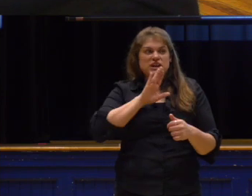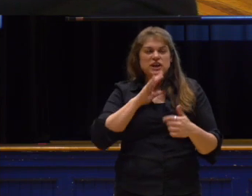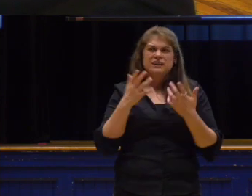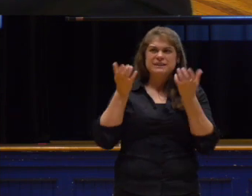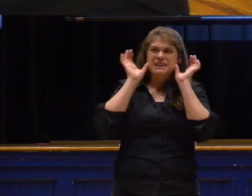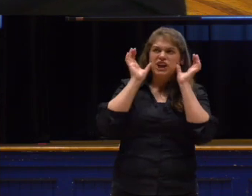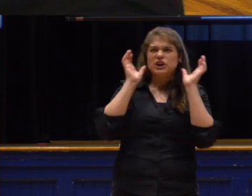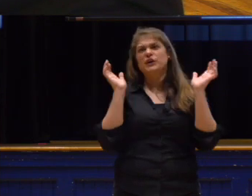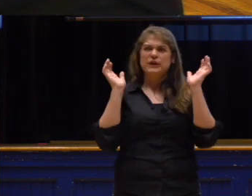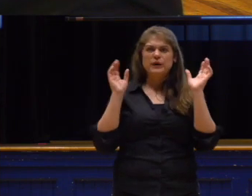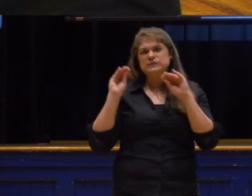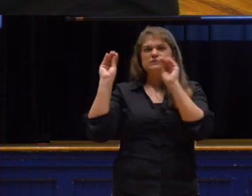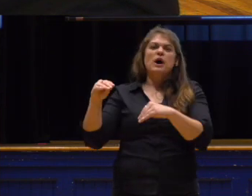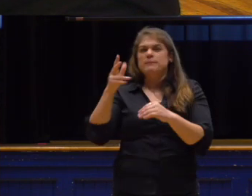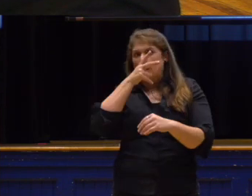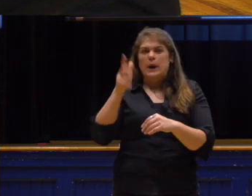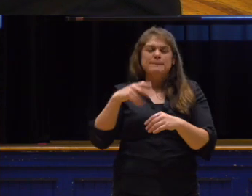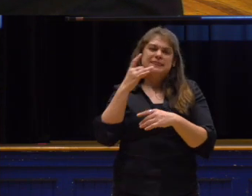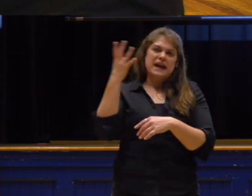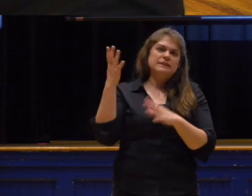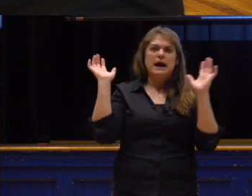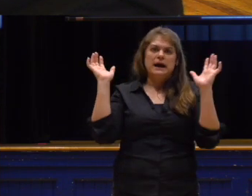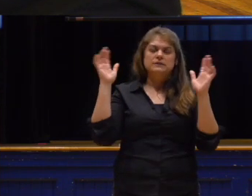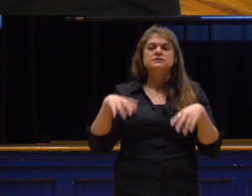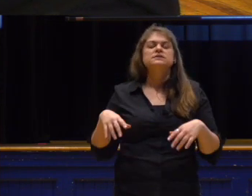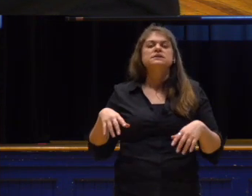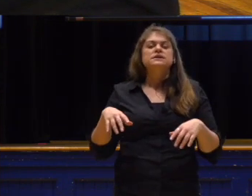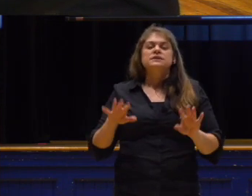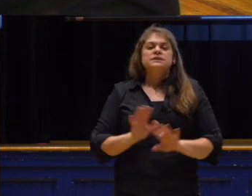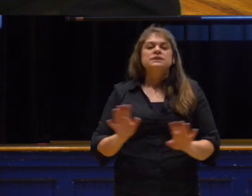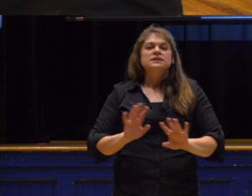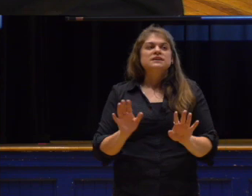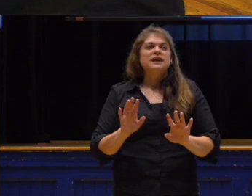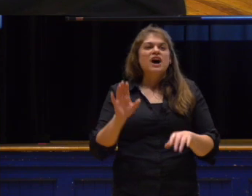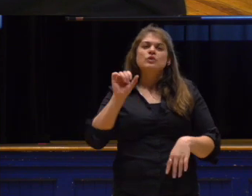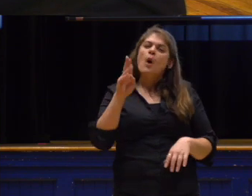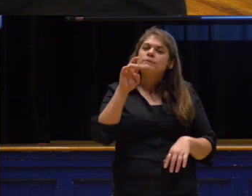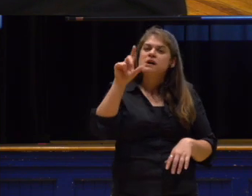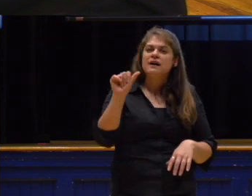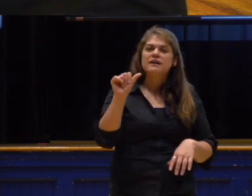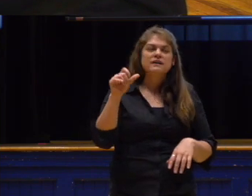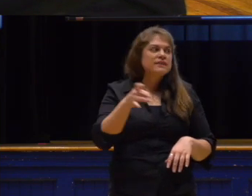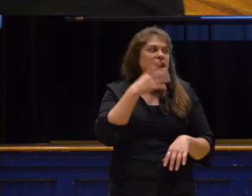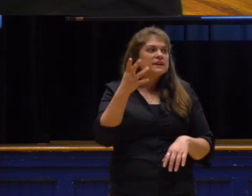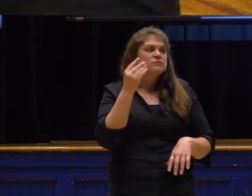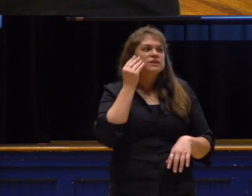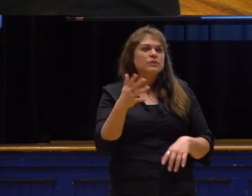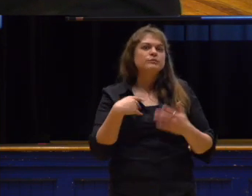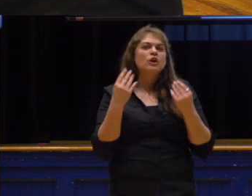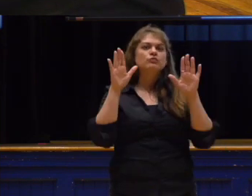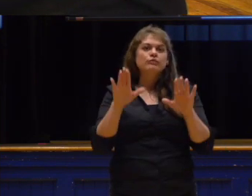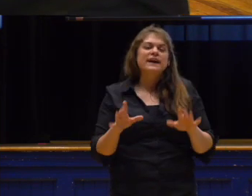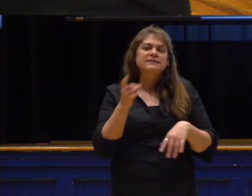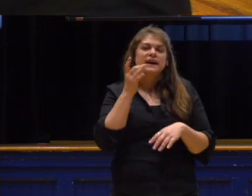hear us say, well, there's nothing better than to put Cobra Lighting up so we can have better lighting. I will say that Cobra Lighting gives us